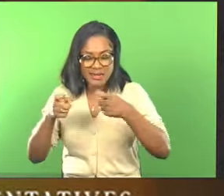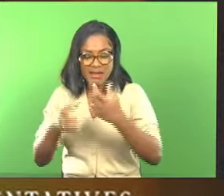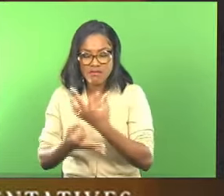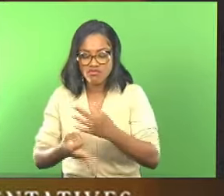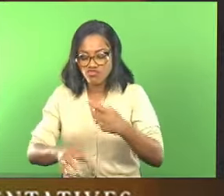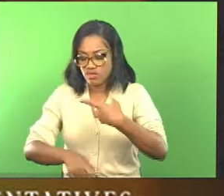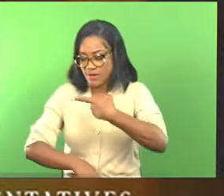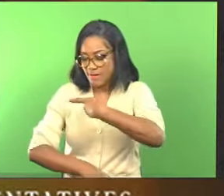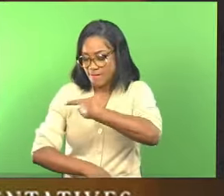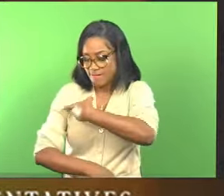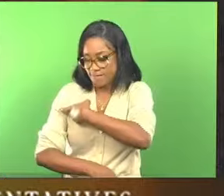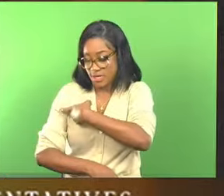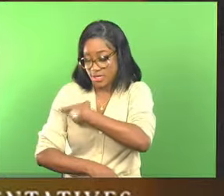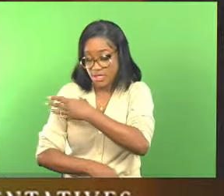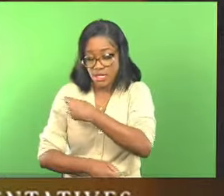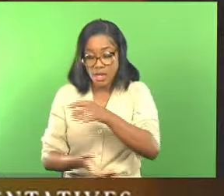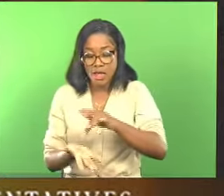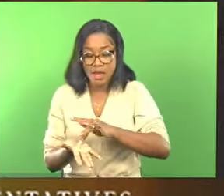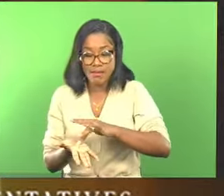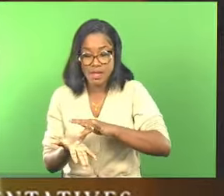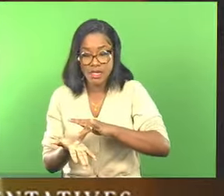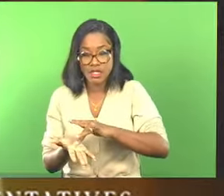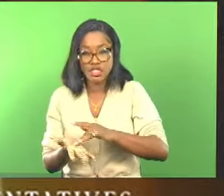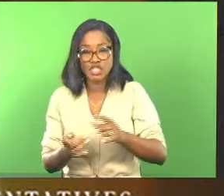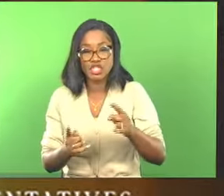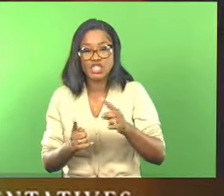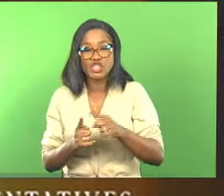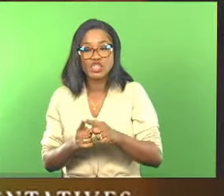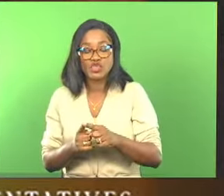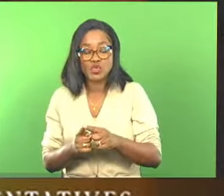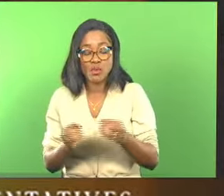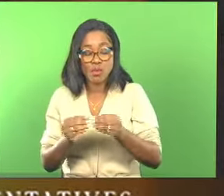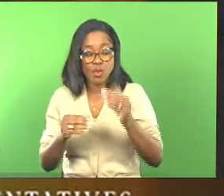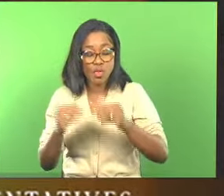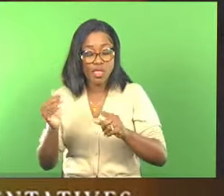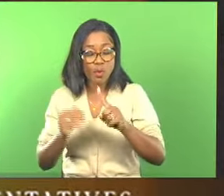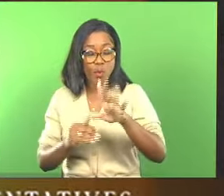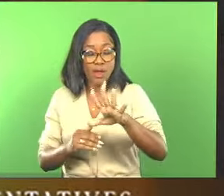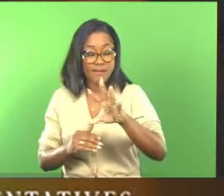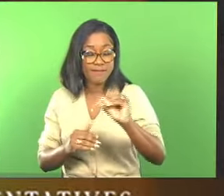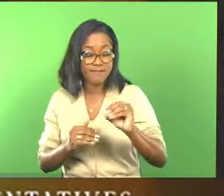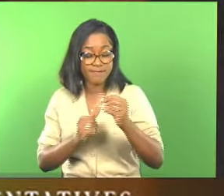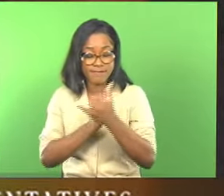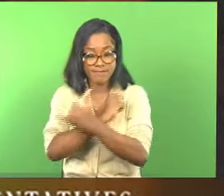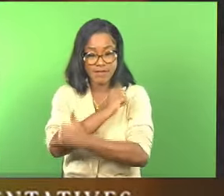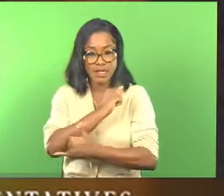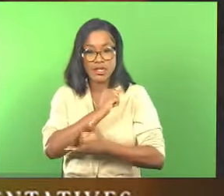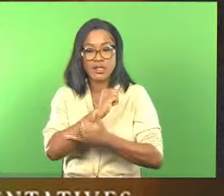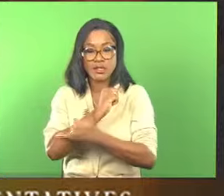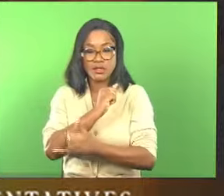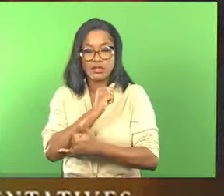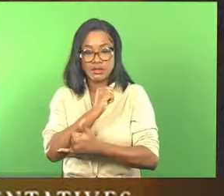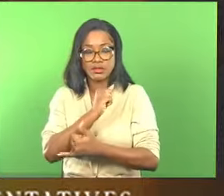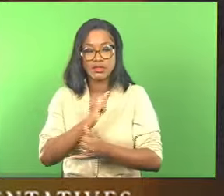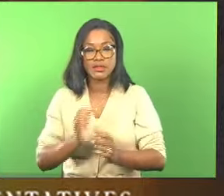medicines to over 150 countries.